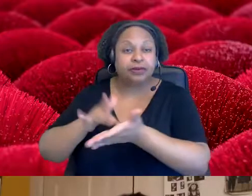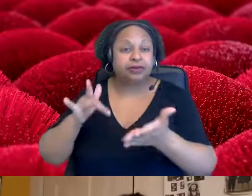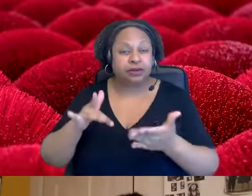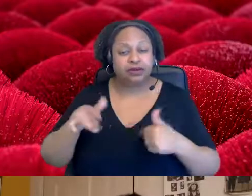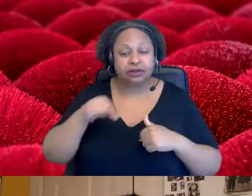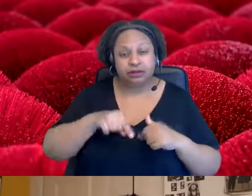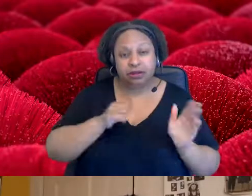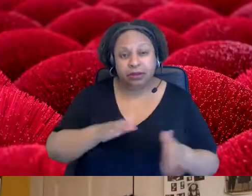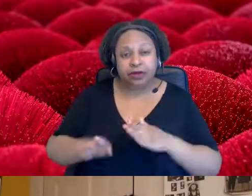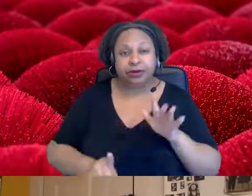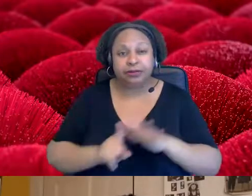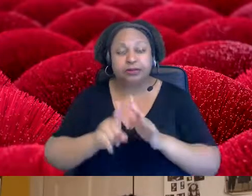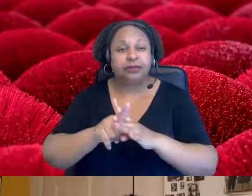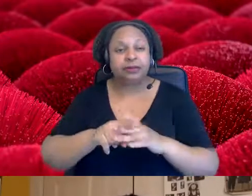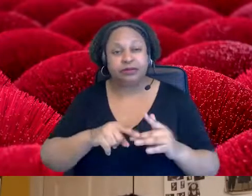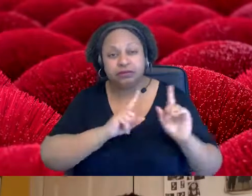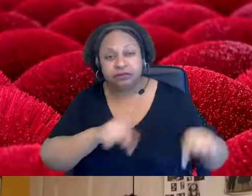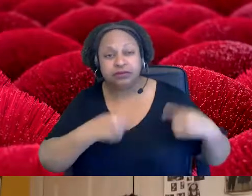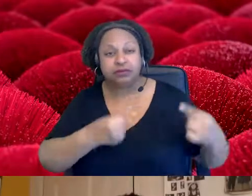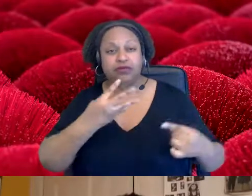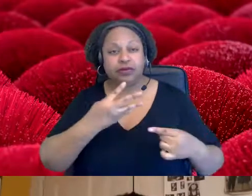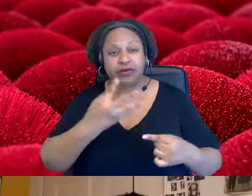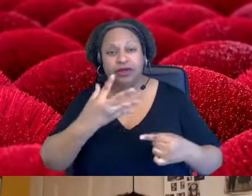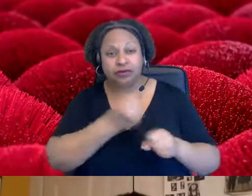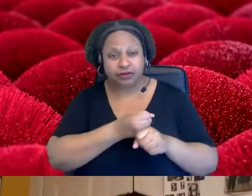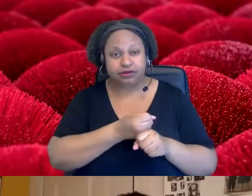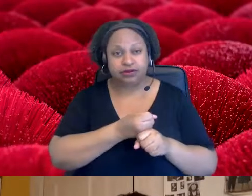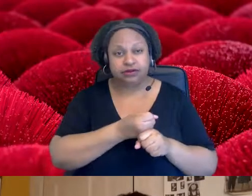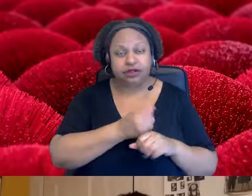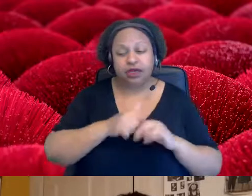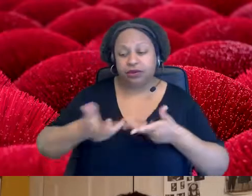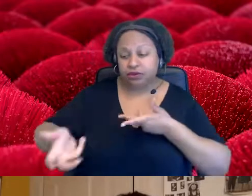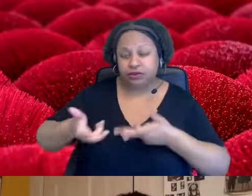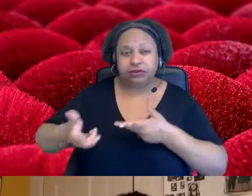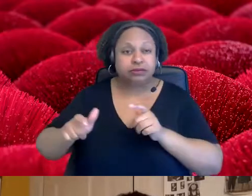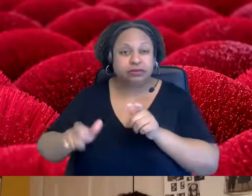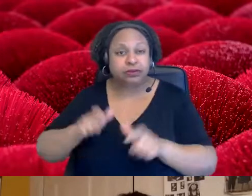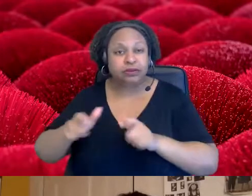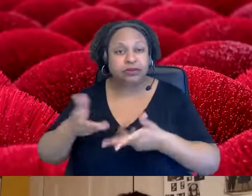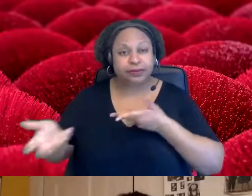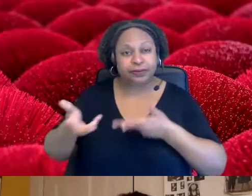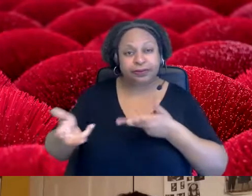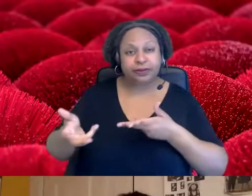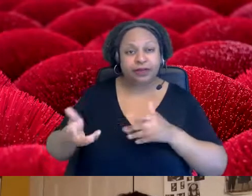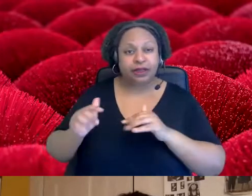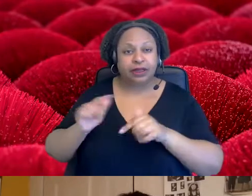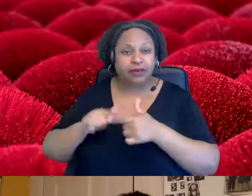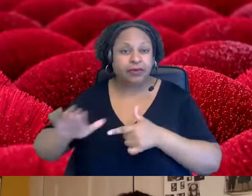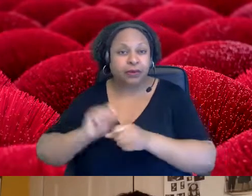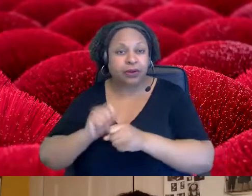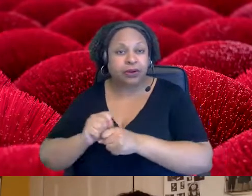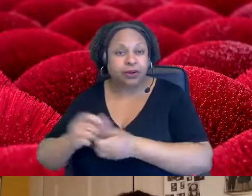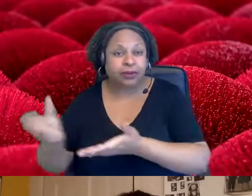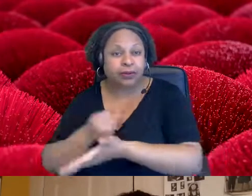things, how we treat each other, how we treat the work. So in terms of the restorative aesthetic that I use